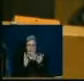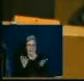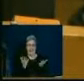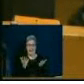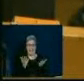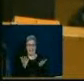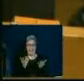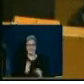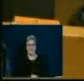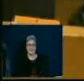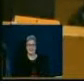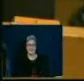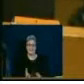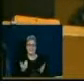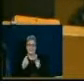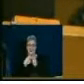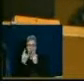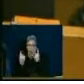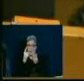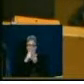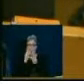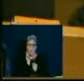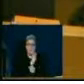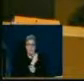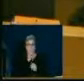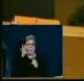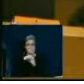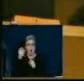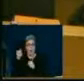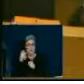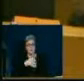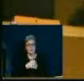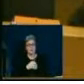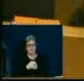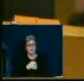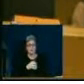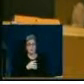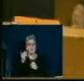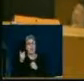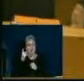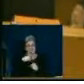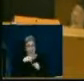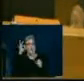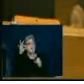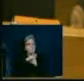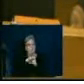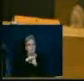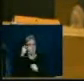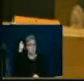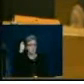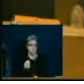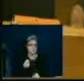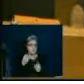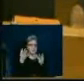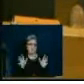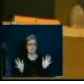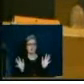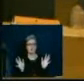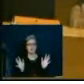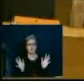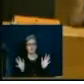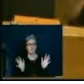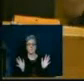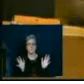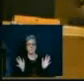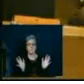been done subsequent to the board vote. The board's will has been, there was a vote, the gavel went down. Now,